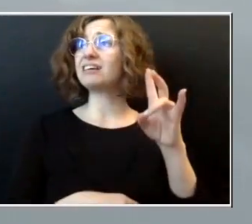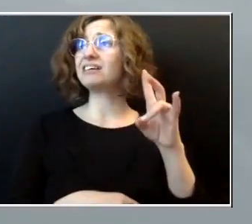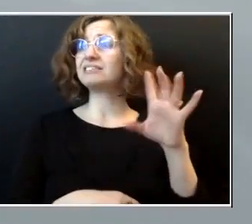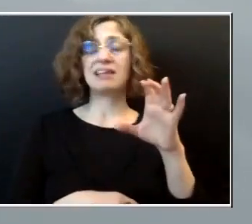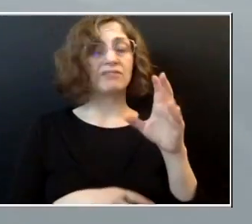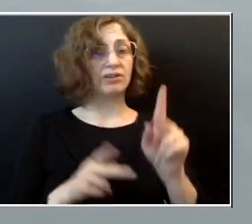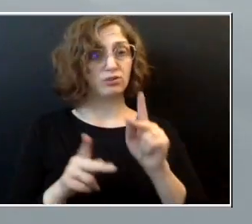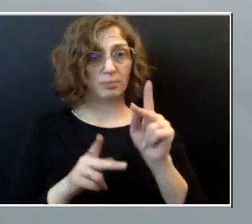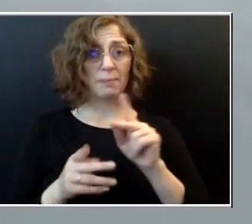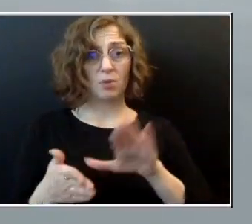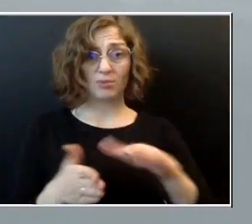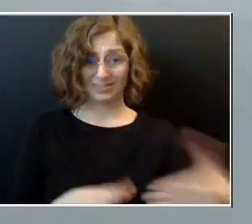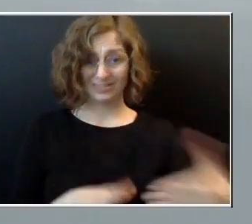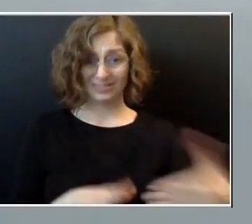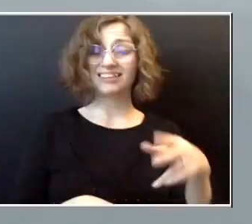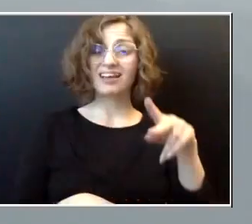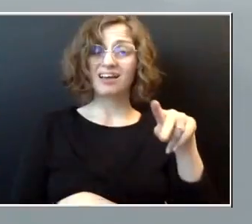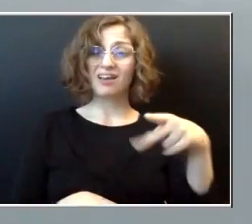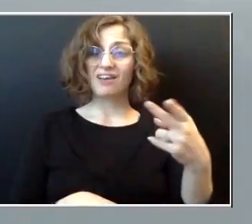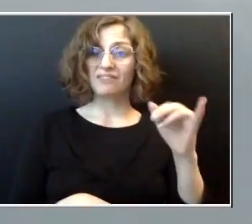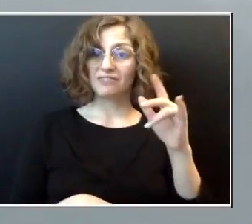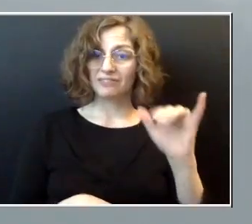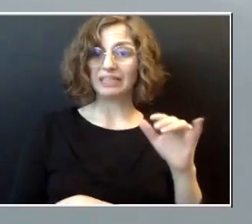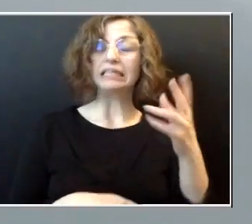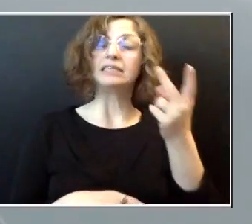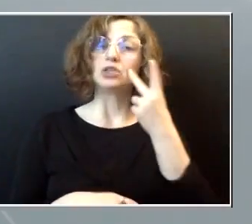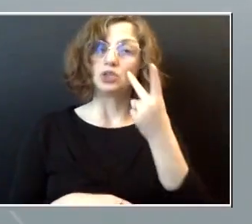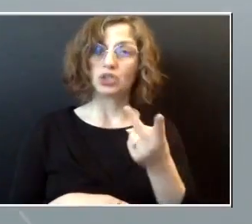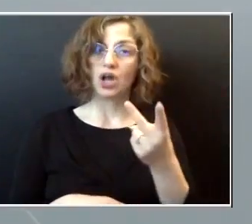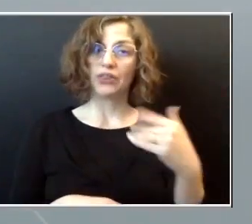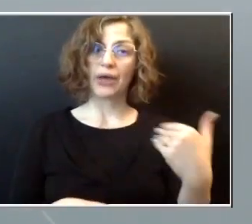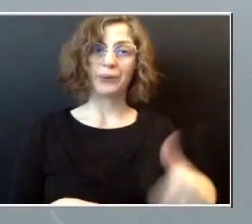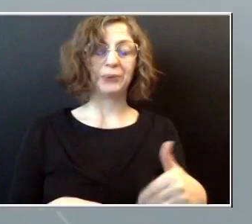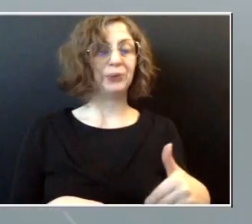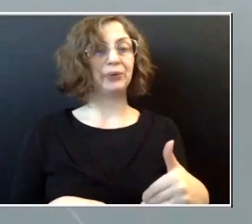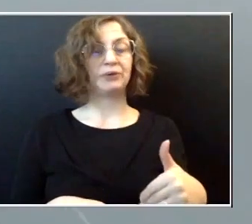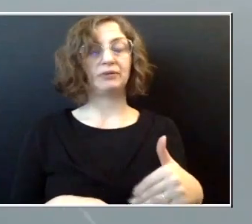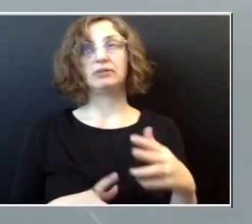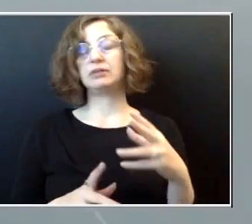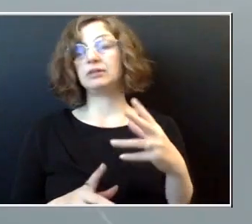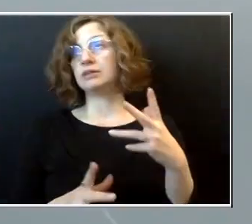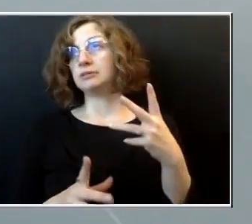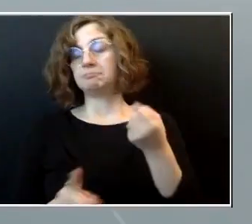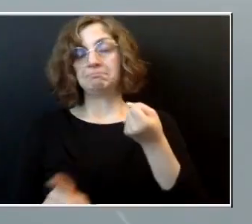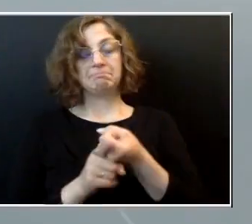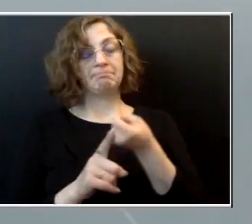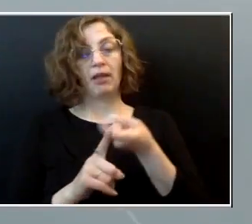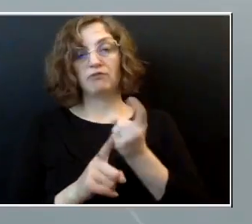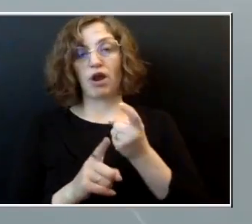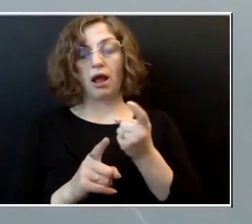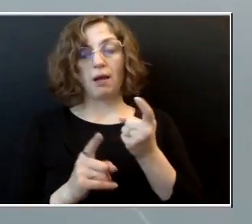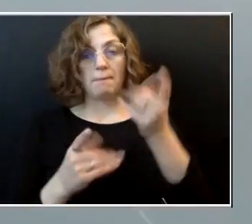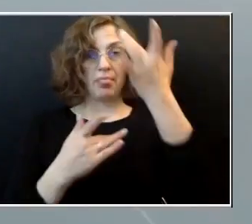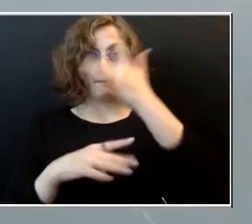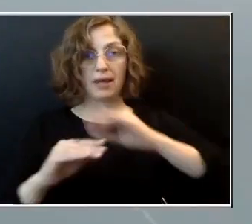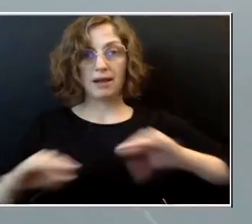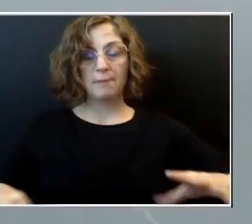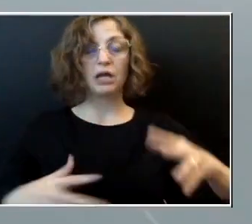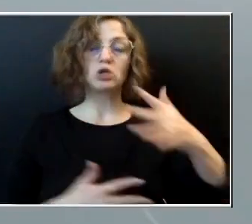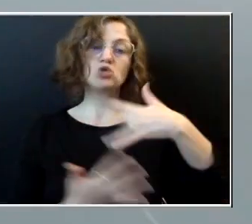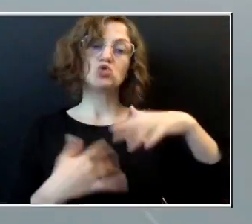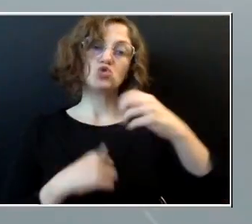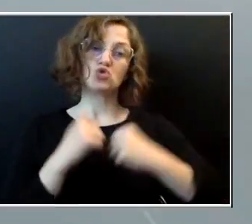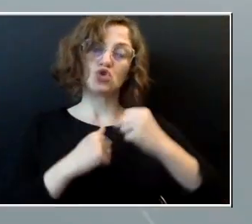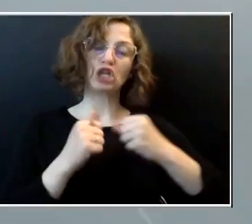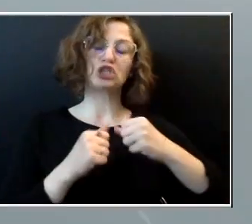saw the kind of greatest fear from pandemics. You know, there was a breakdown in the social structure more than in other cities. The hospitals